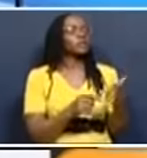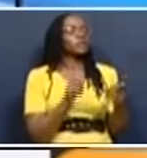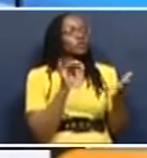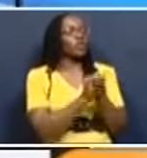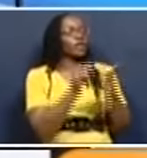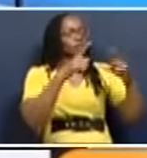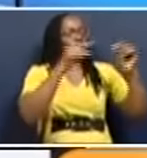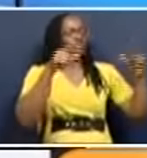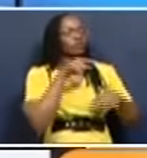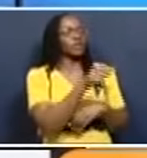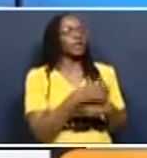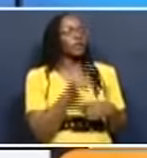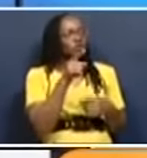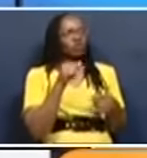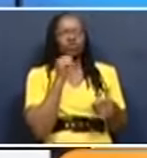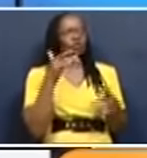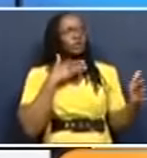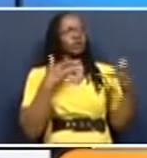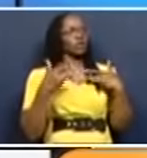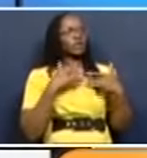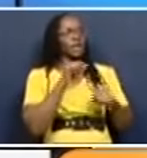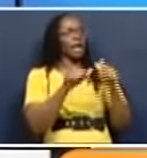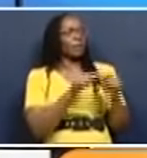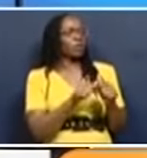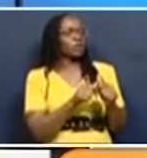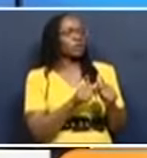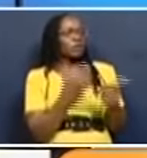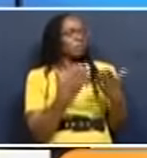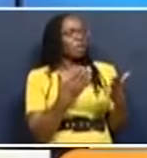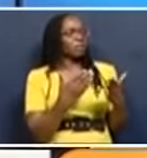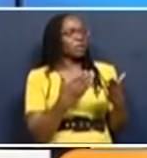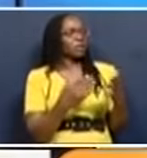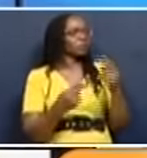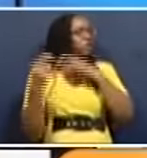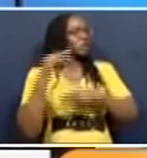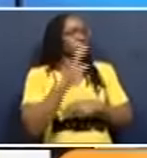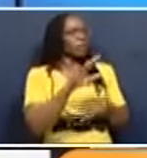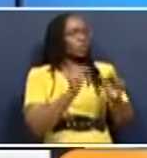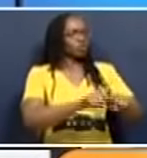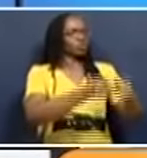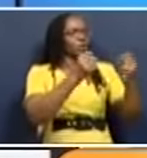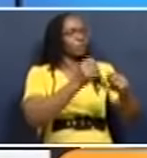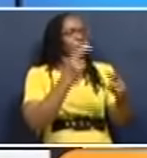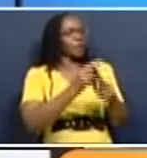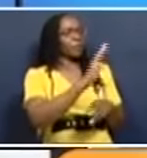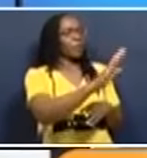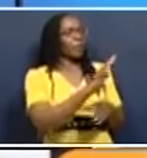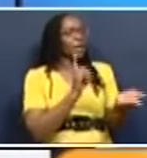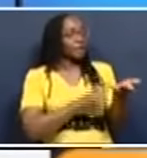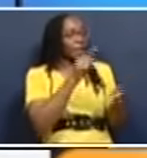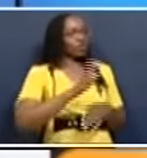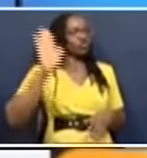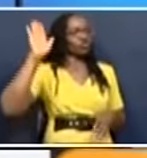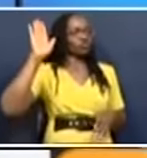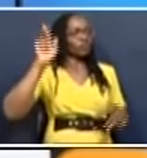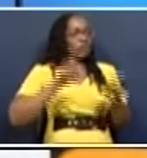comment? And are you not concerned or even afraid that your legacy will be soiled? I remember even as you were being sworn in, Attorney General